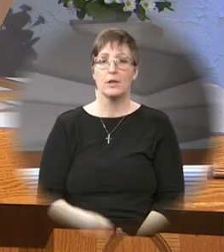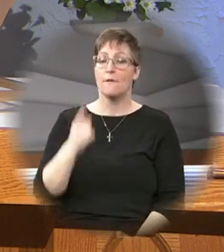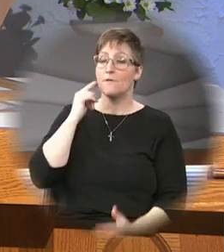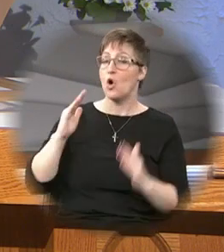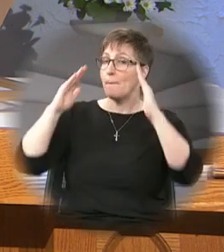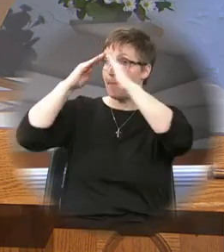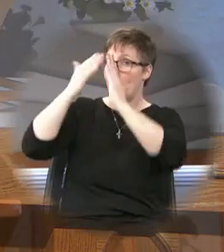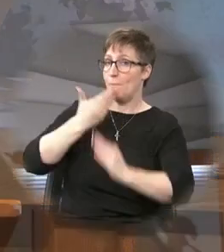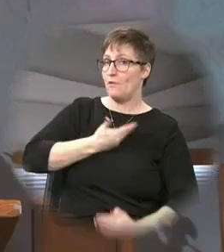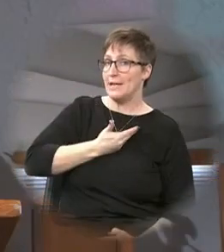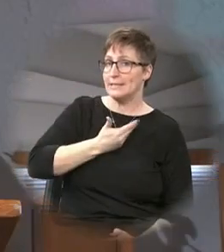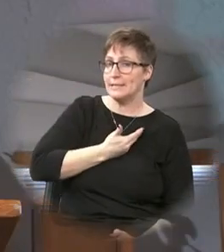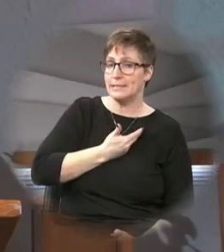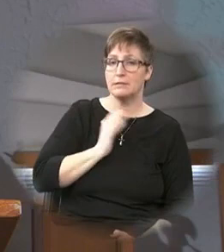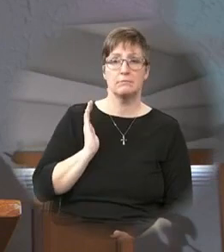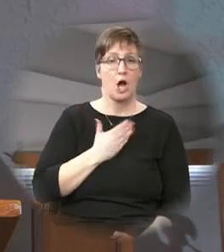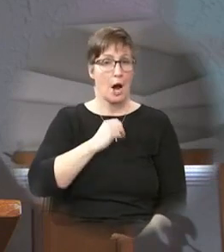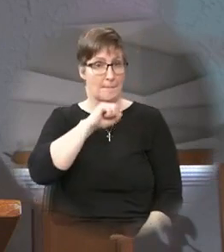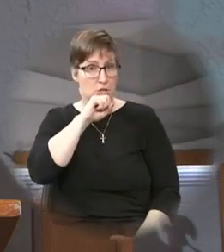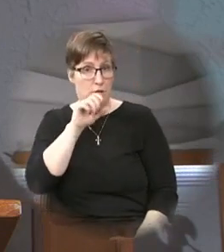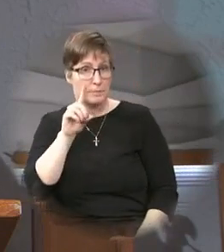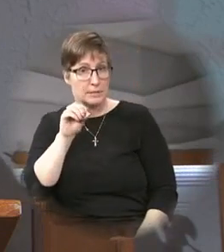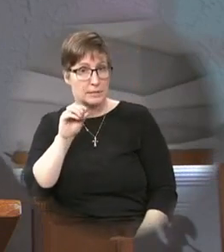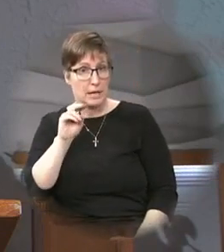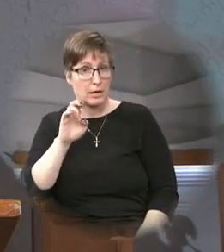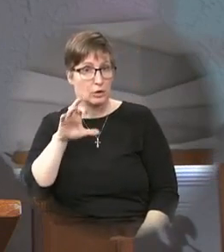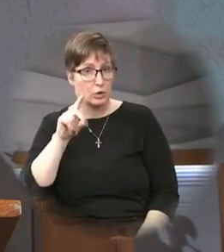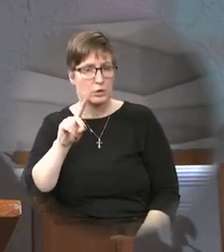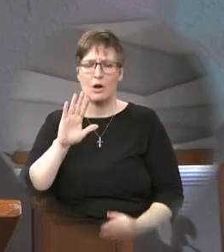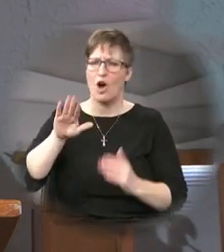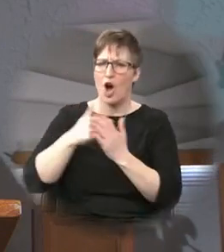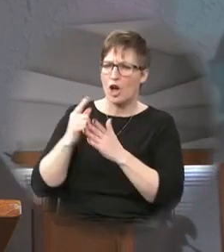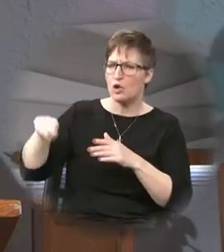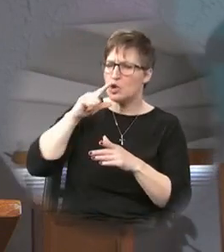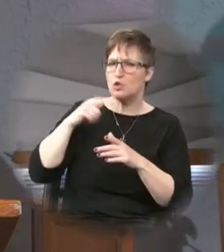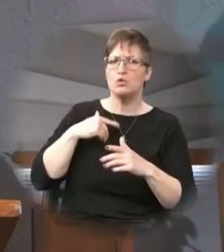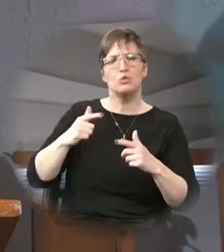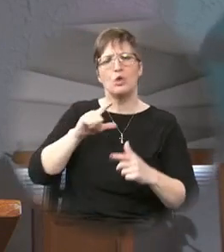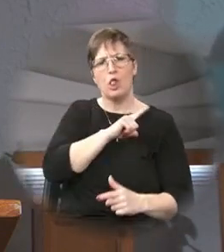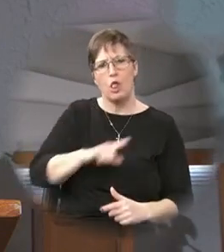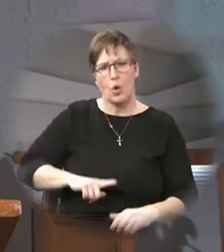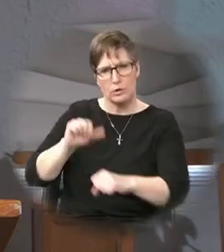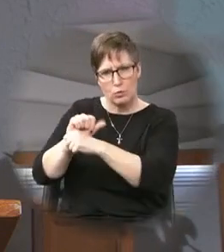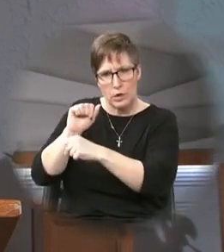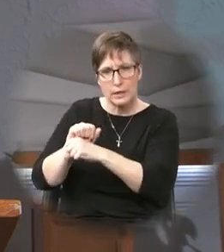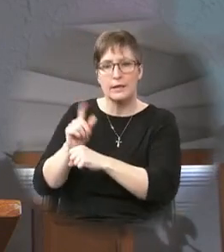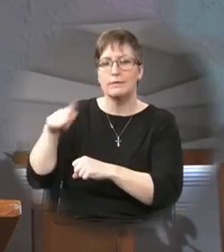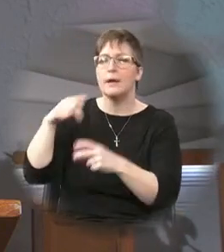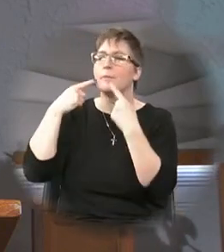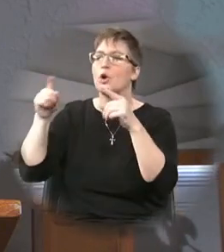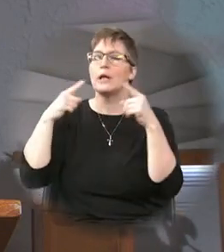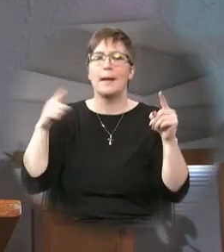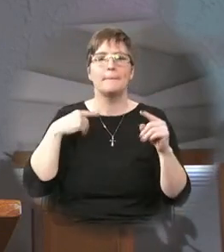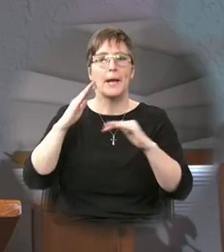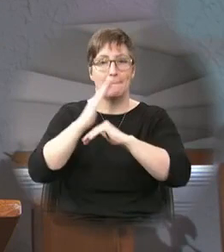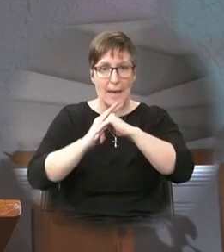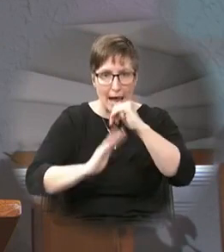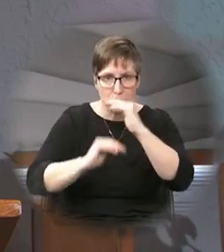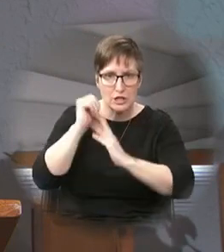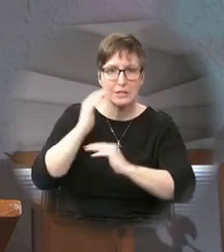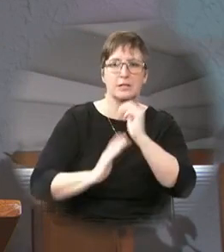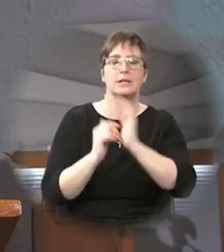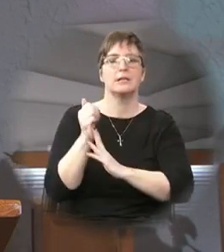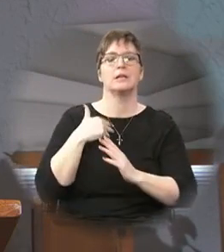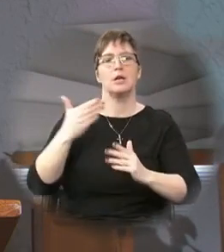Pope Francis, our Bishop Donald, and all ministers of the Lord, may they proclaim the gospel of compassion and